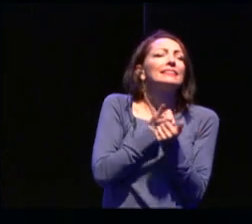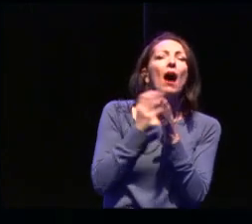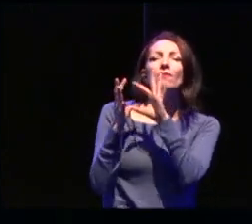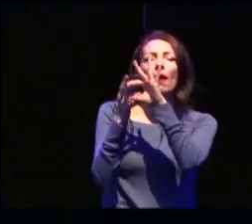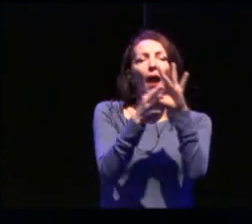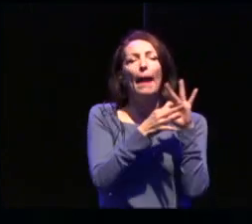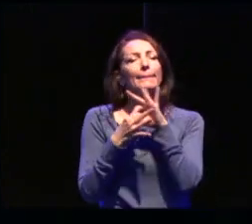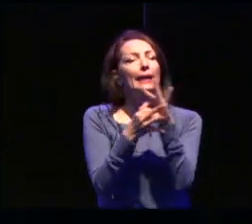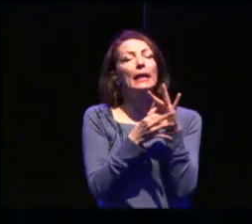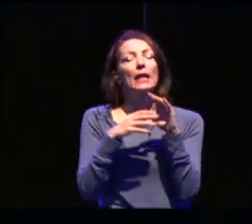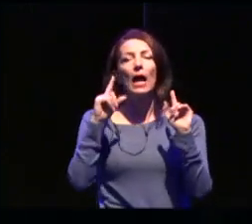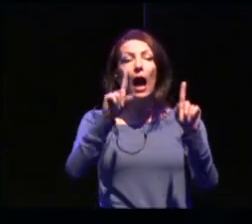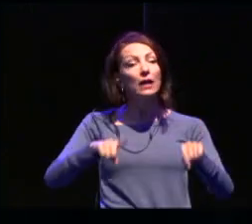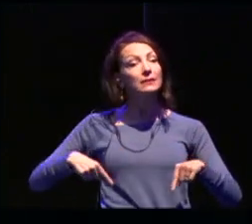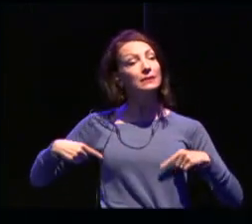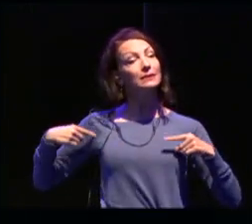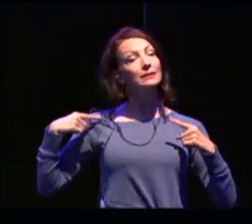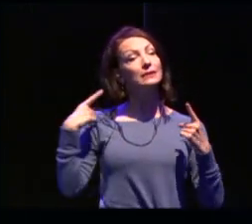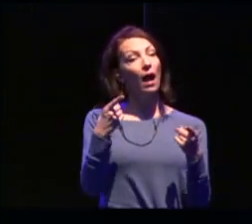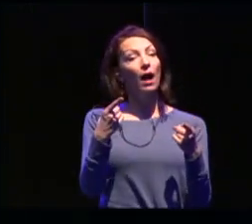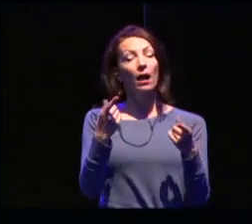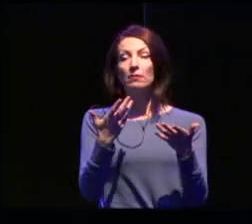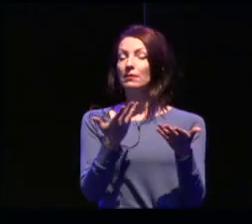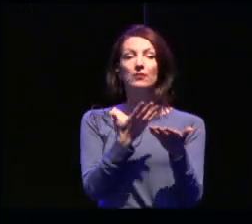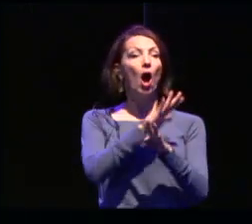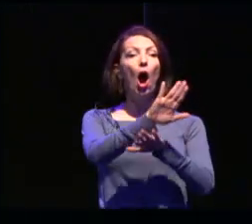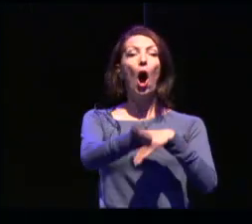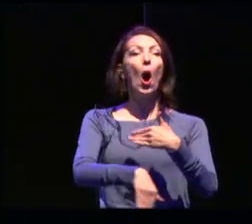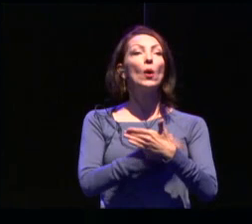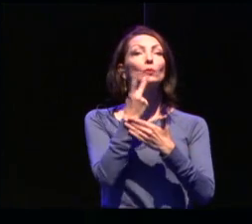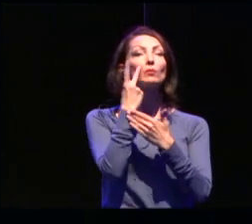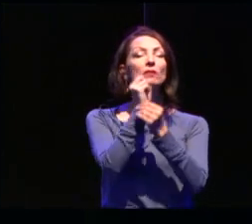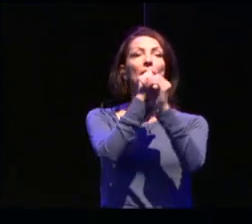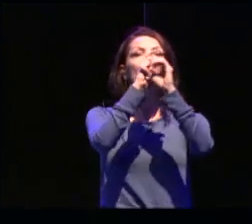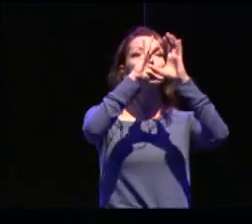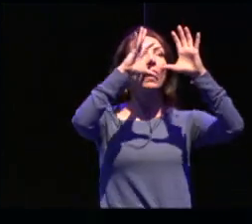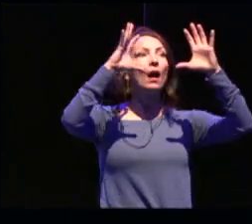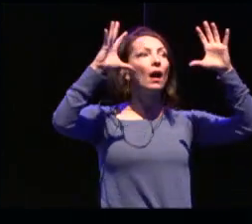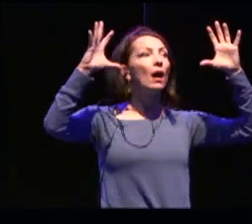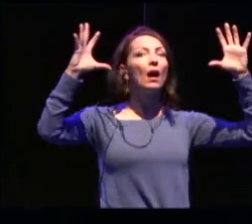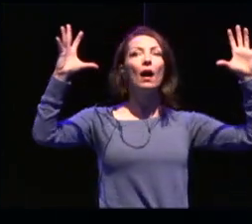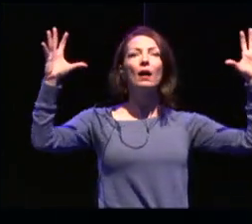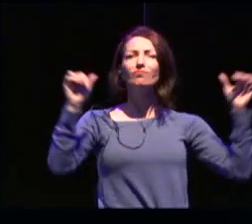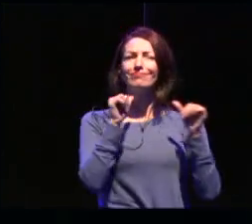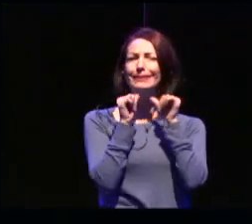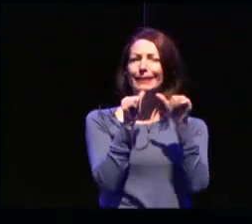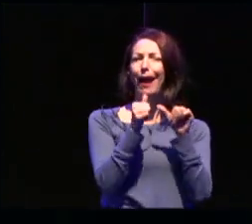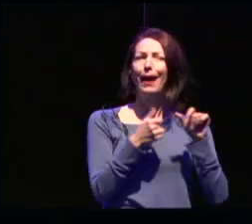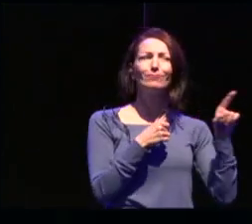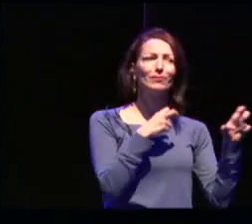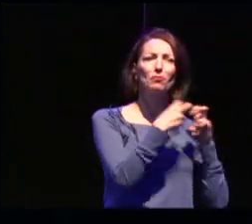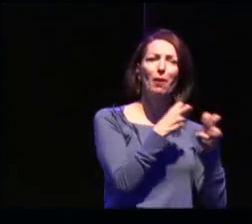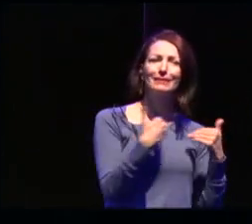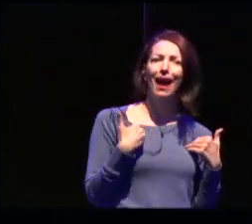harmony, until that's all that you see. You're not denying there's stuff going on the